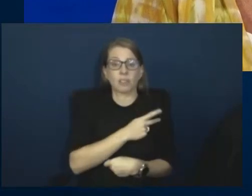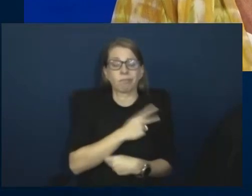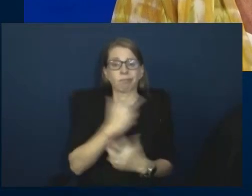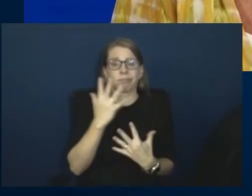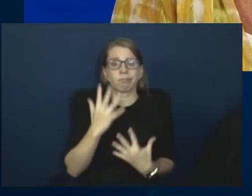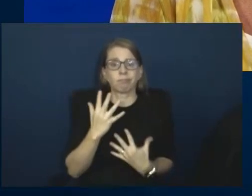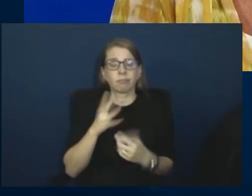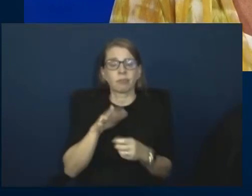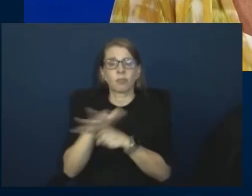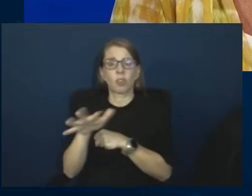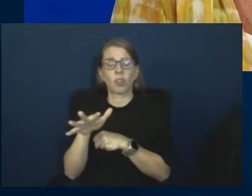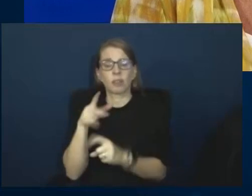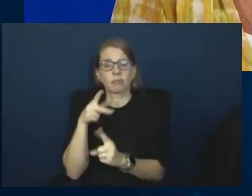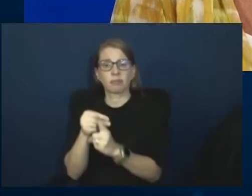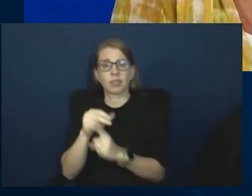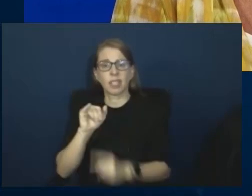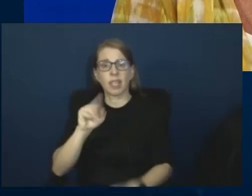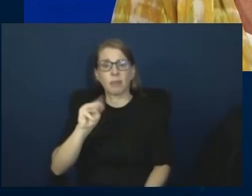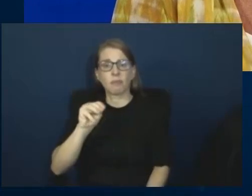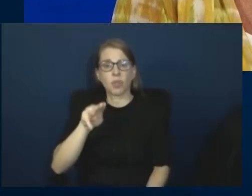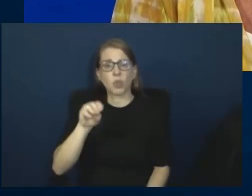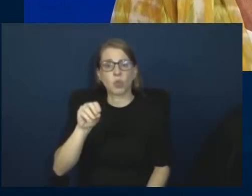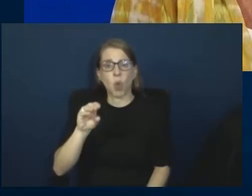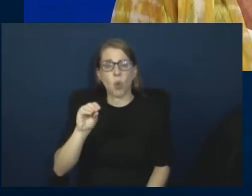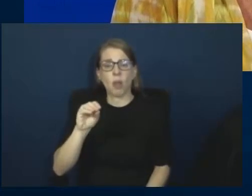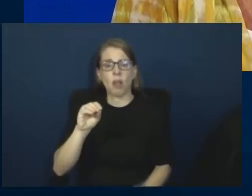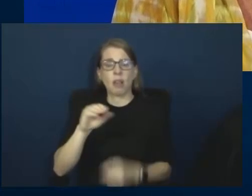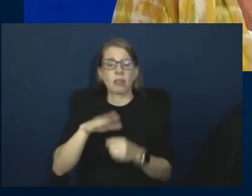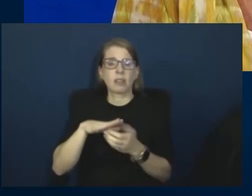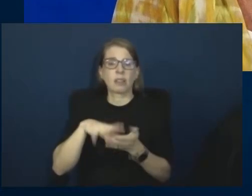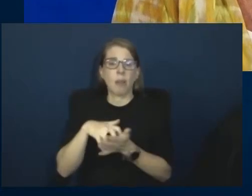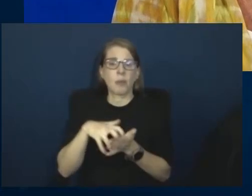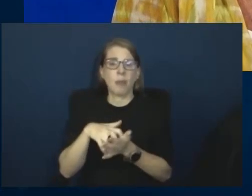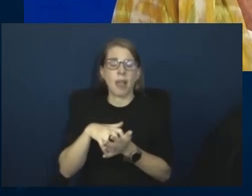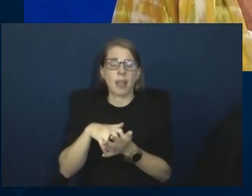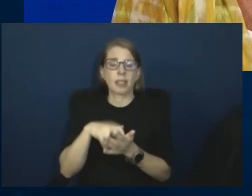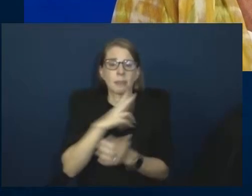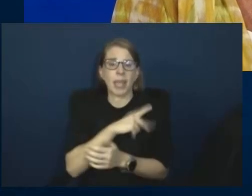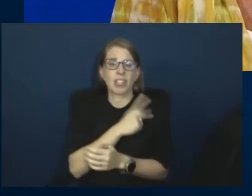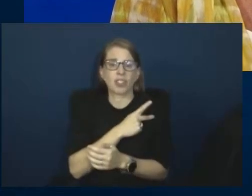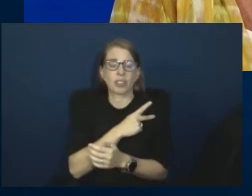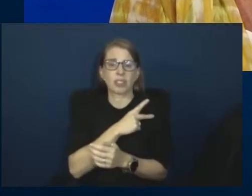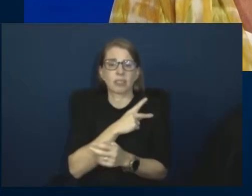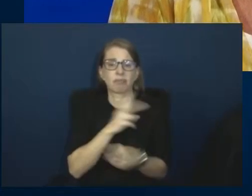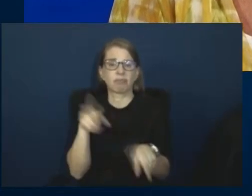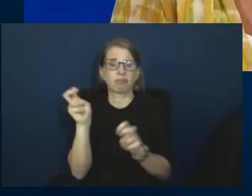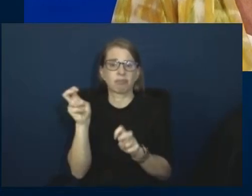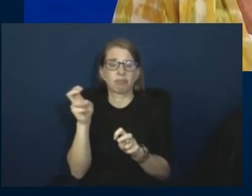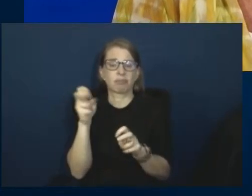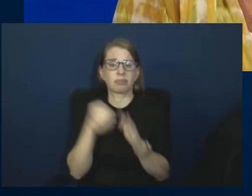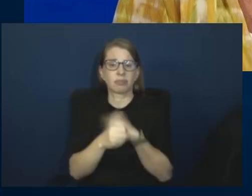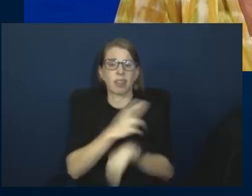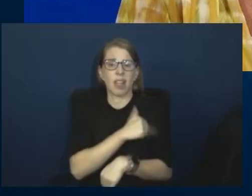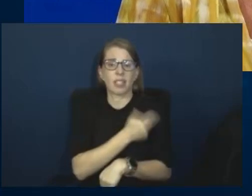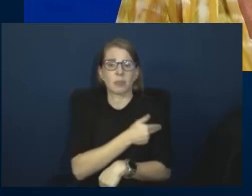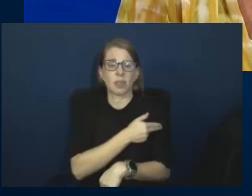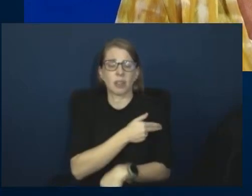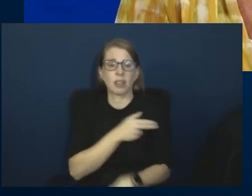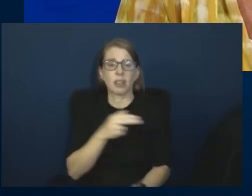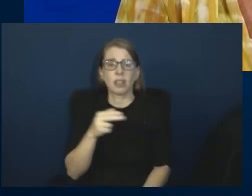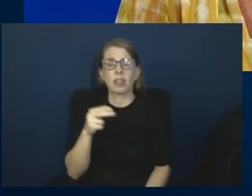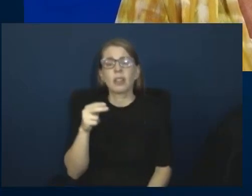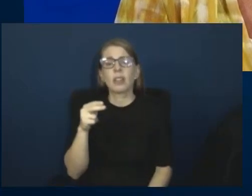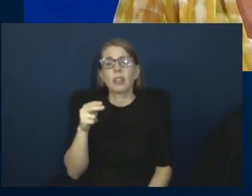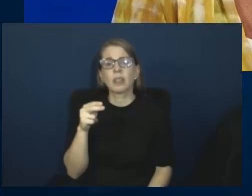vaccinated immunocompromised patients hospitalized with COVID. My question is, do most of these patients end up in ICU on a